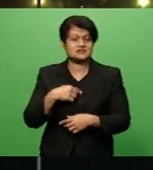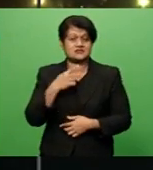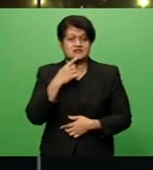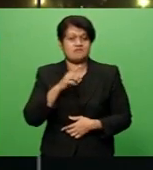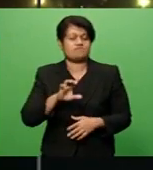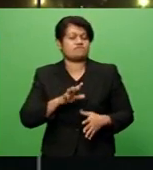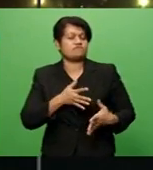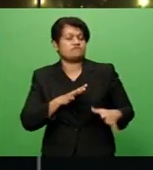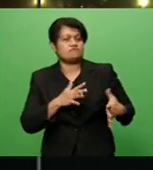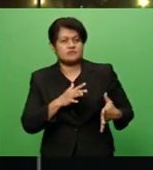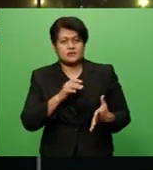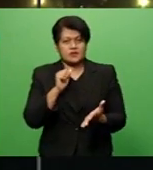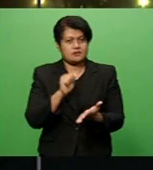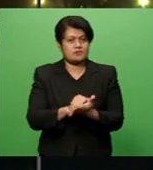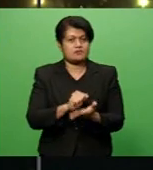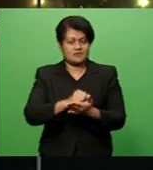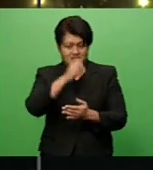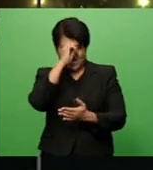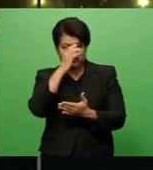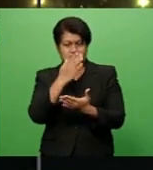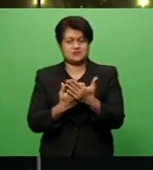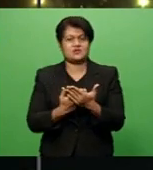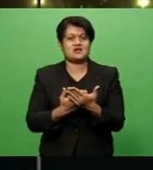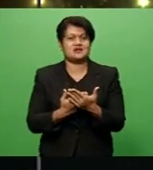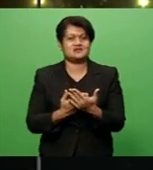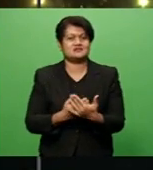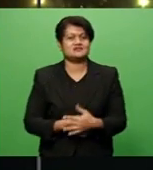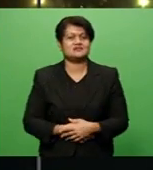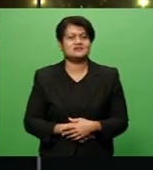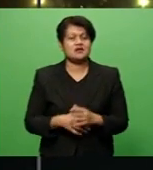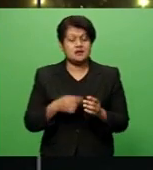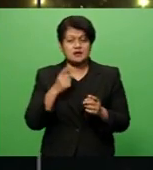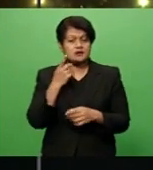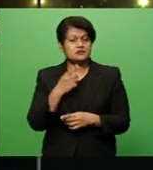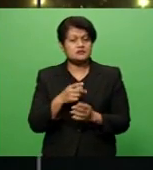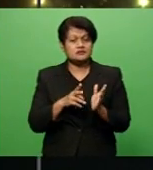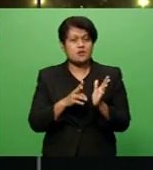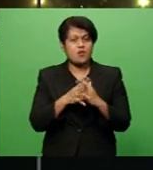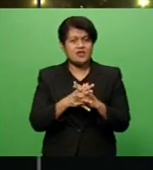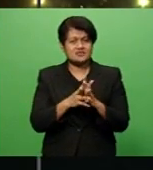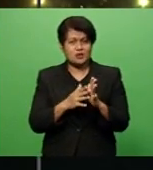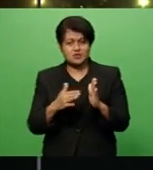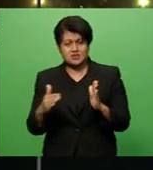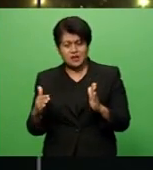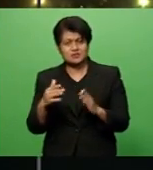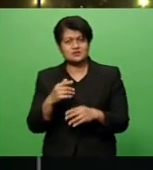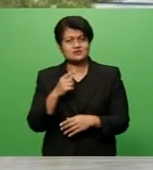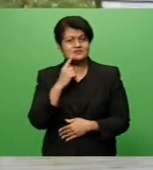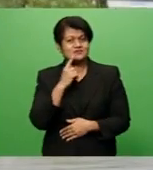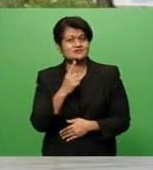for them. Jeshulal visited the Waindamundamu settlement in Nausori today and files this report.